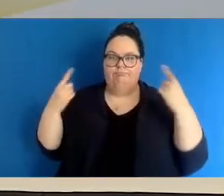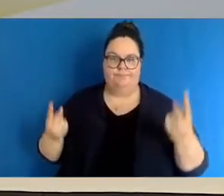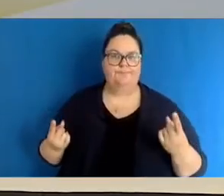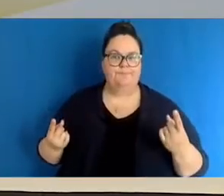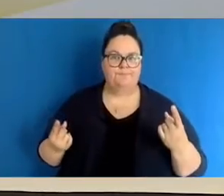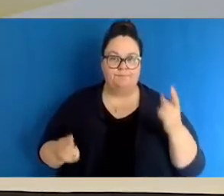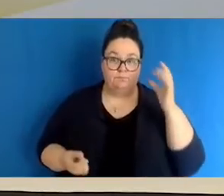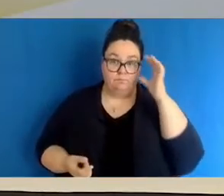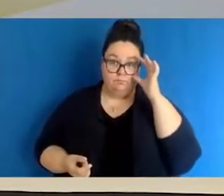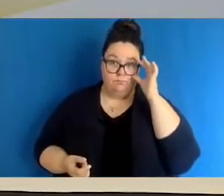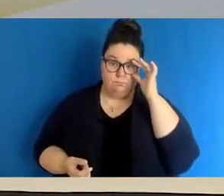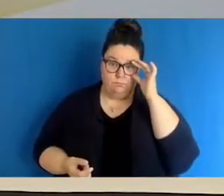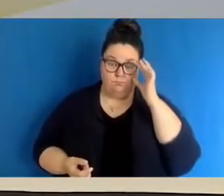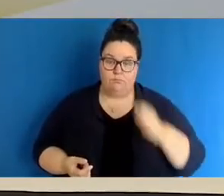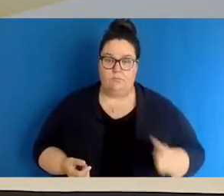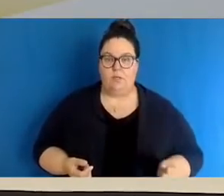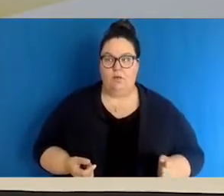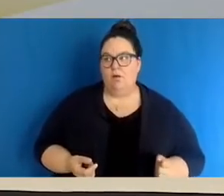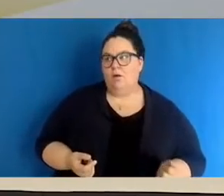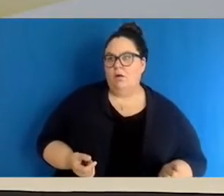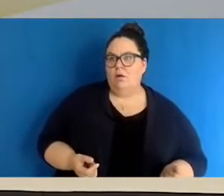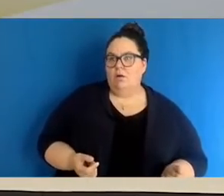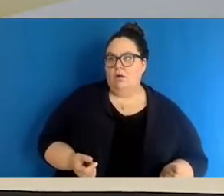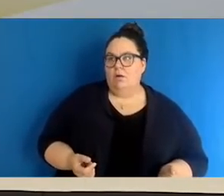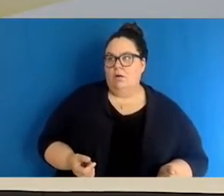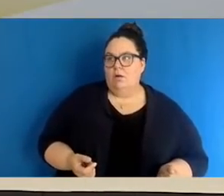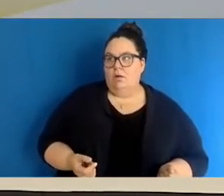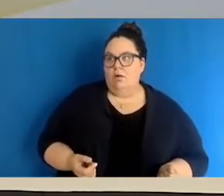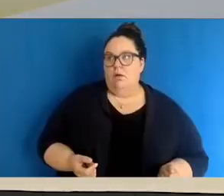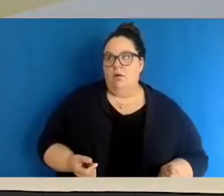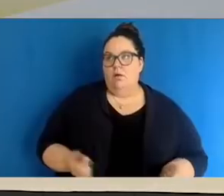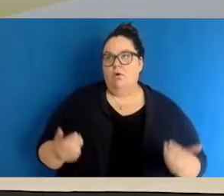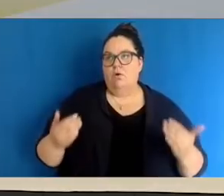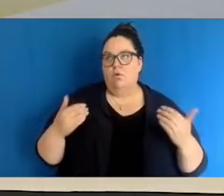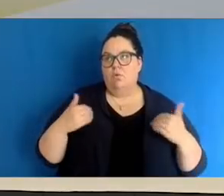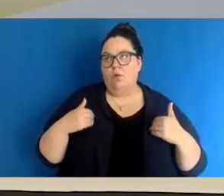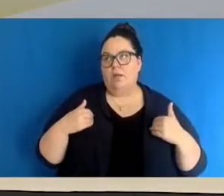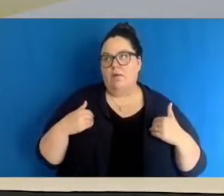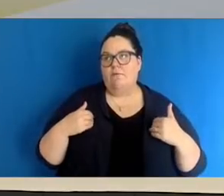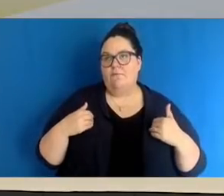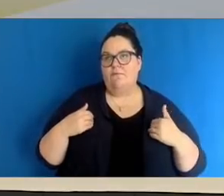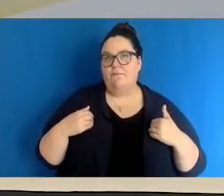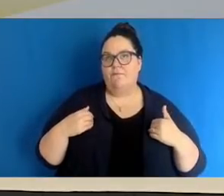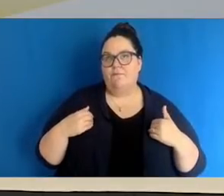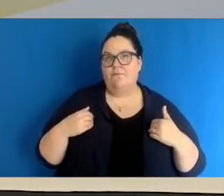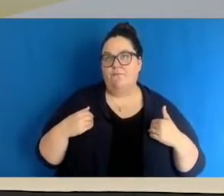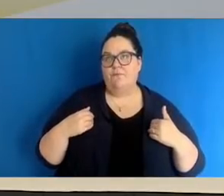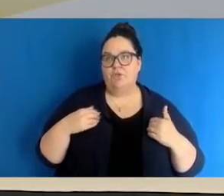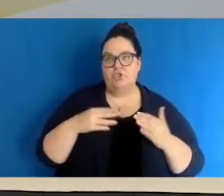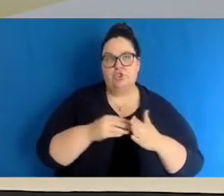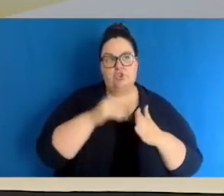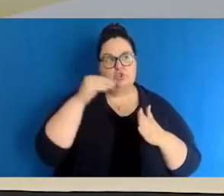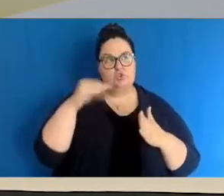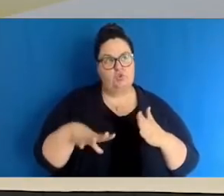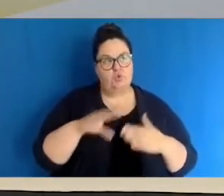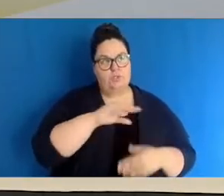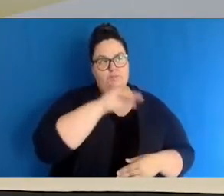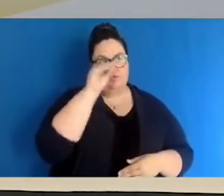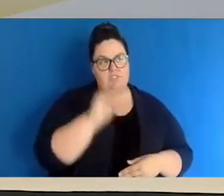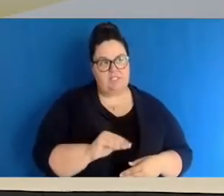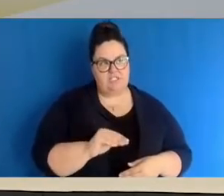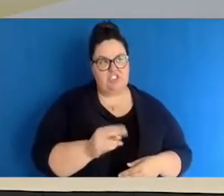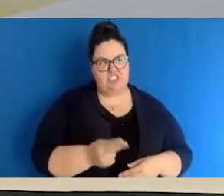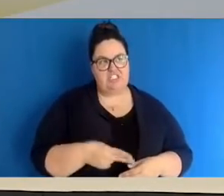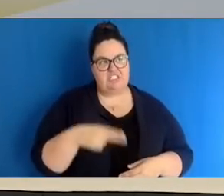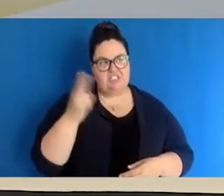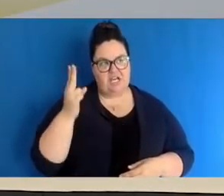have some of the highest rates of school-based uptake in terms of students, probably